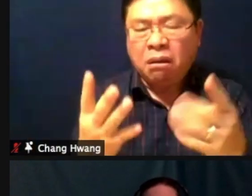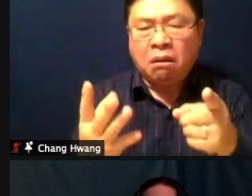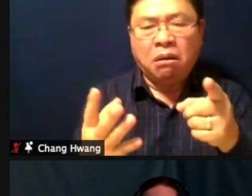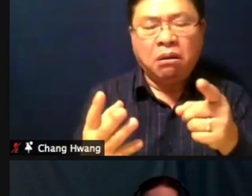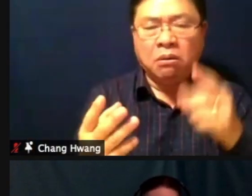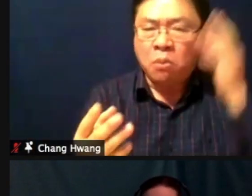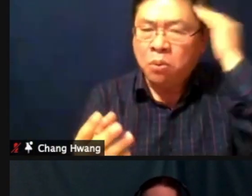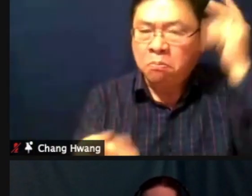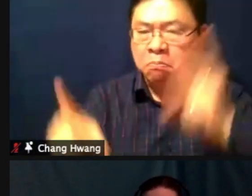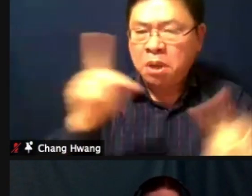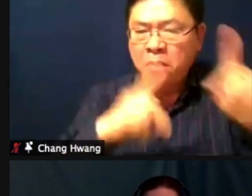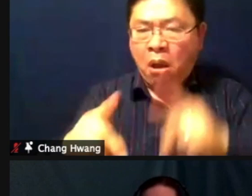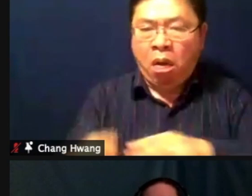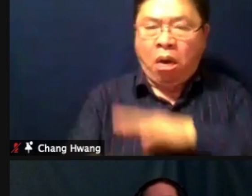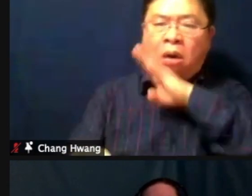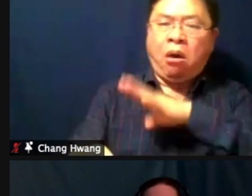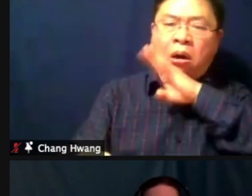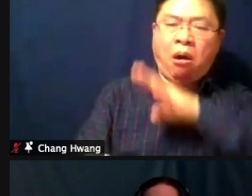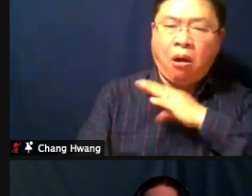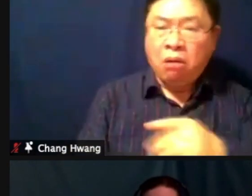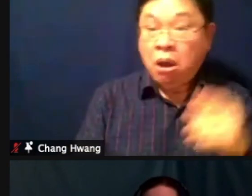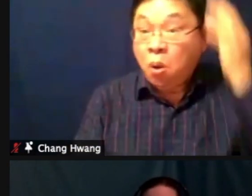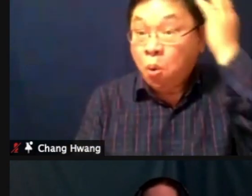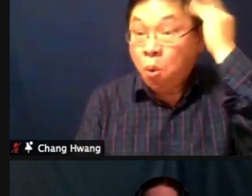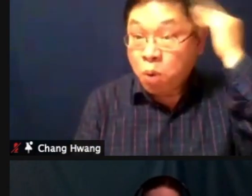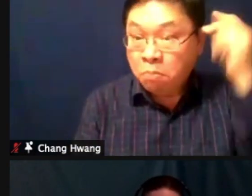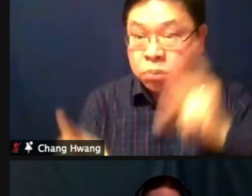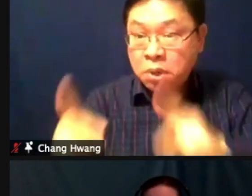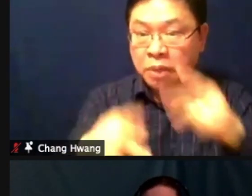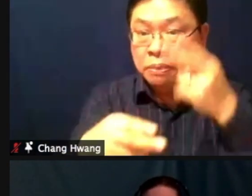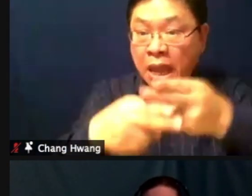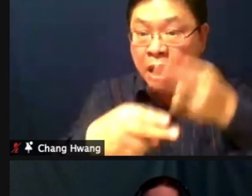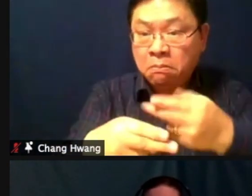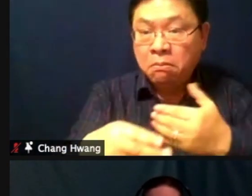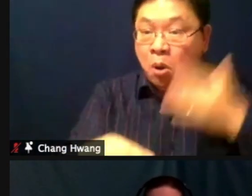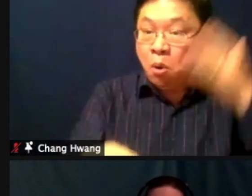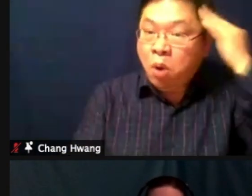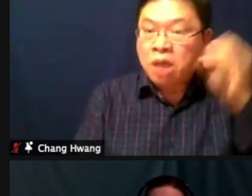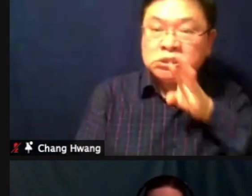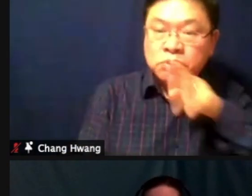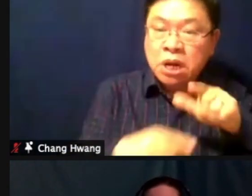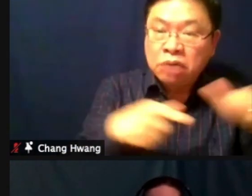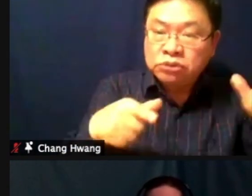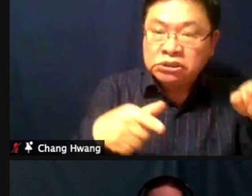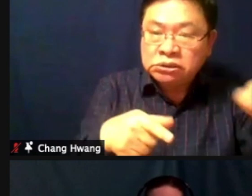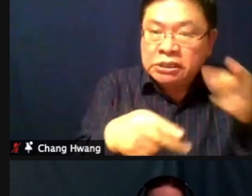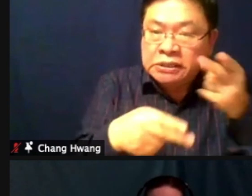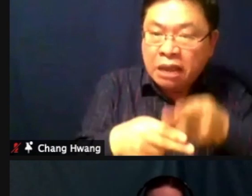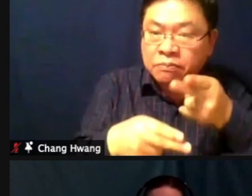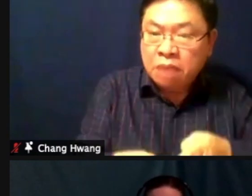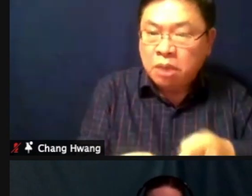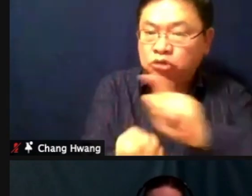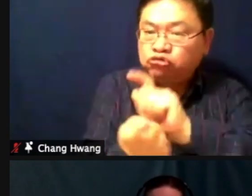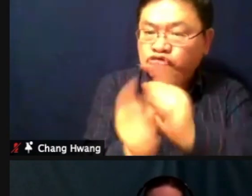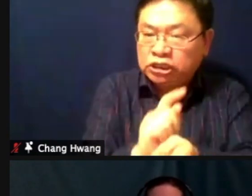really trained people, brainwashed them into following this method of being in